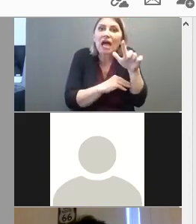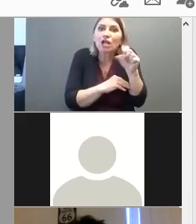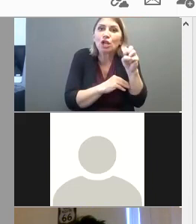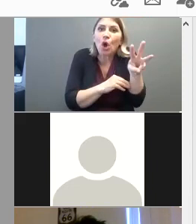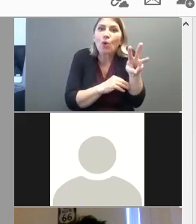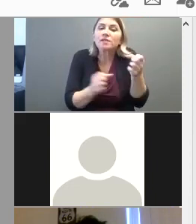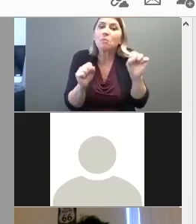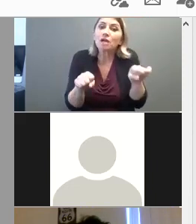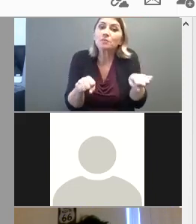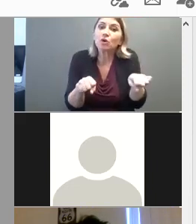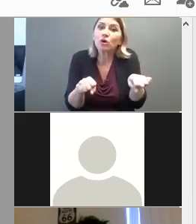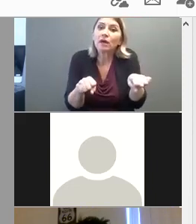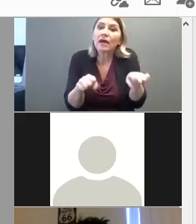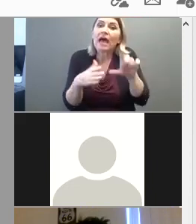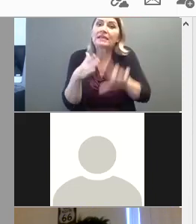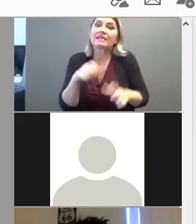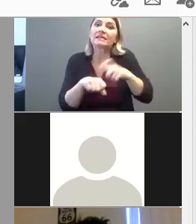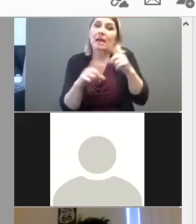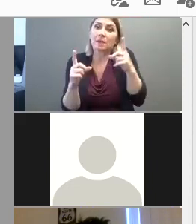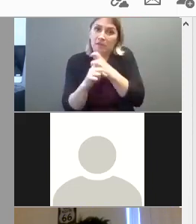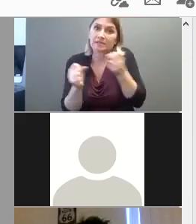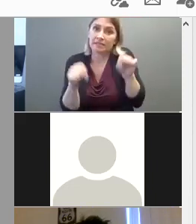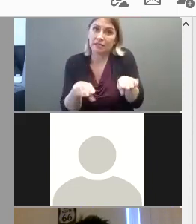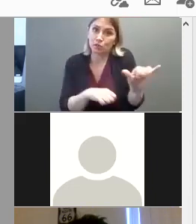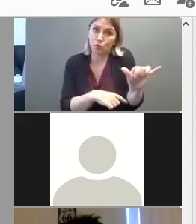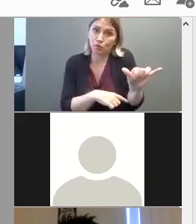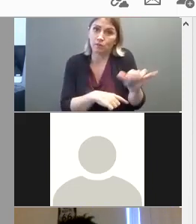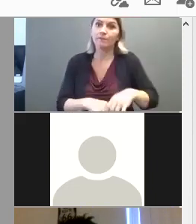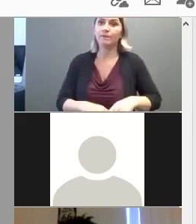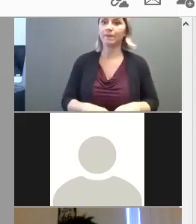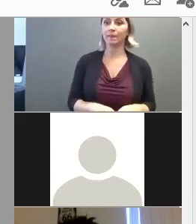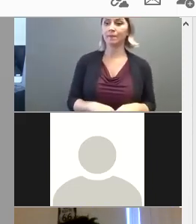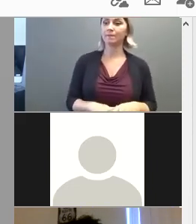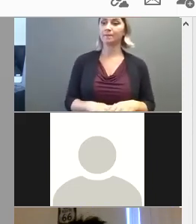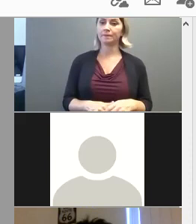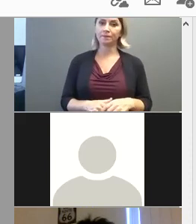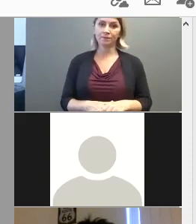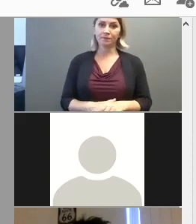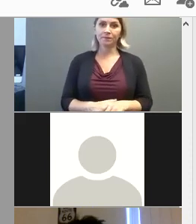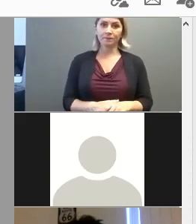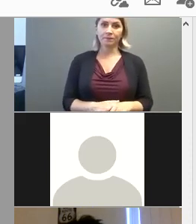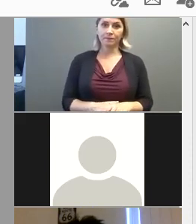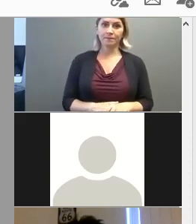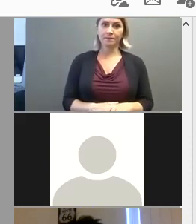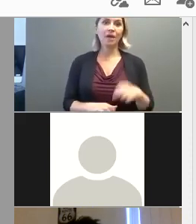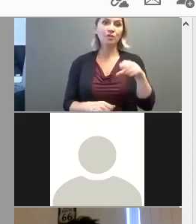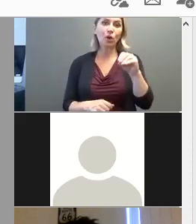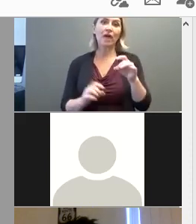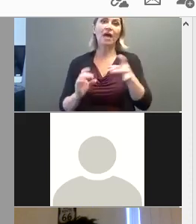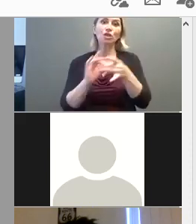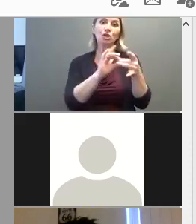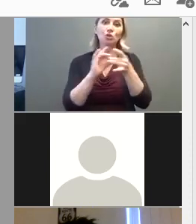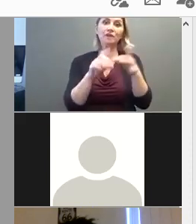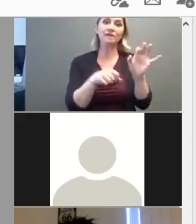as less a time complexity as possible, right? Okay. So the union function